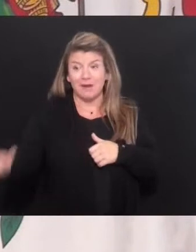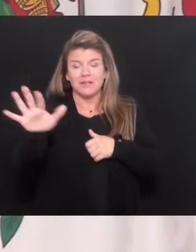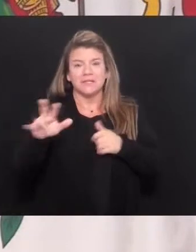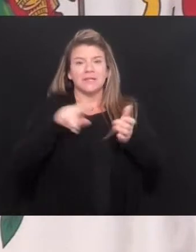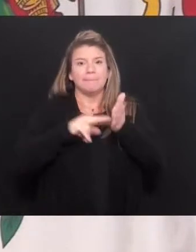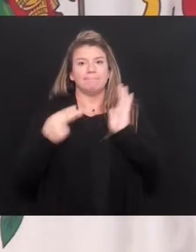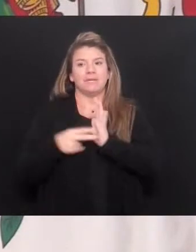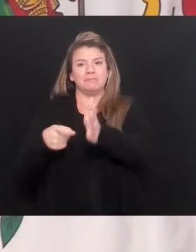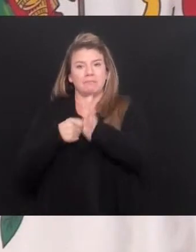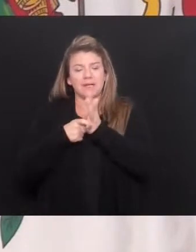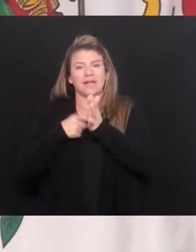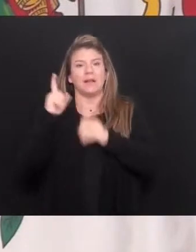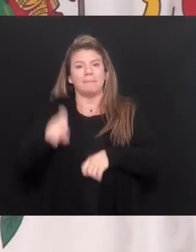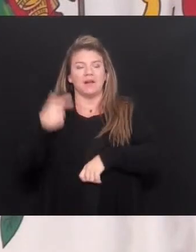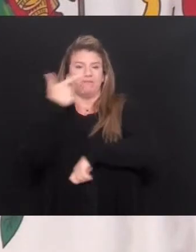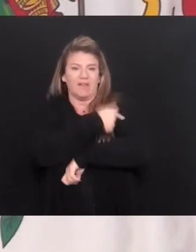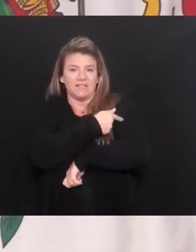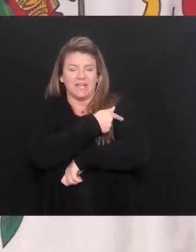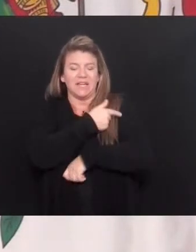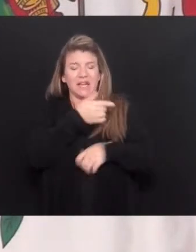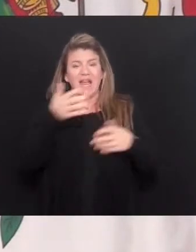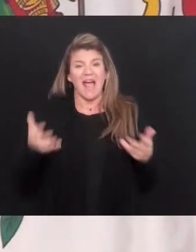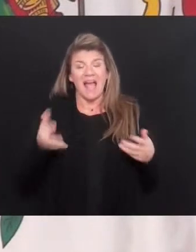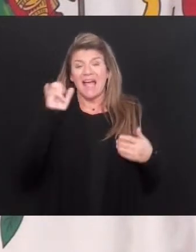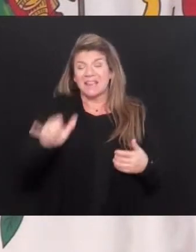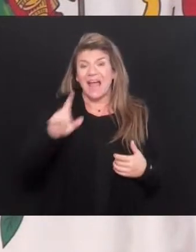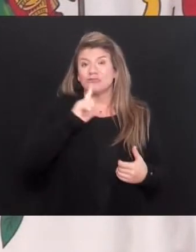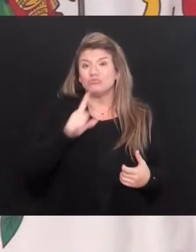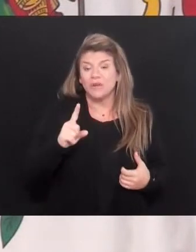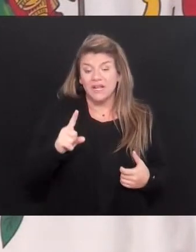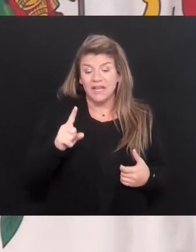everybody vaccinated. Well, that's really